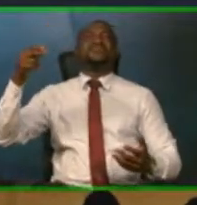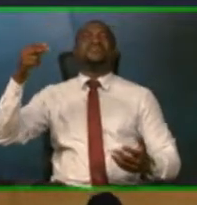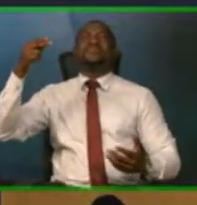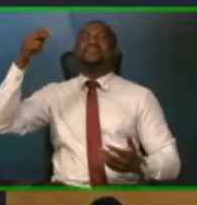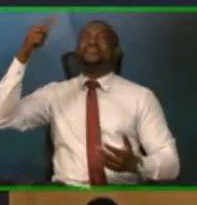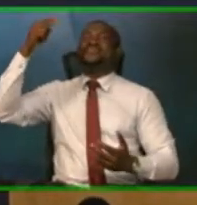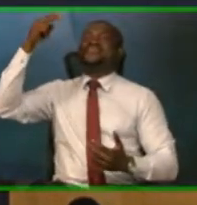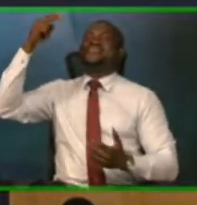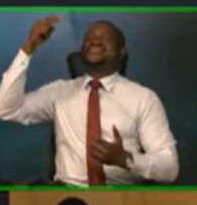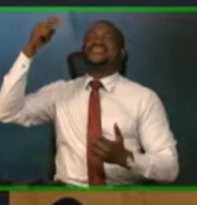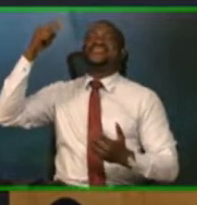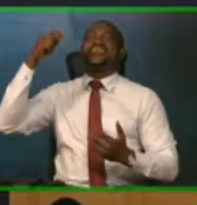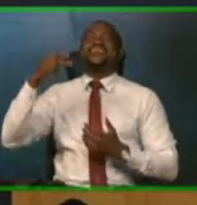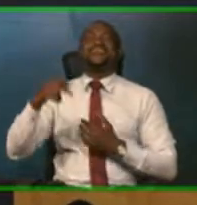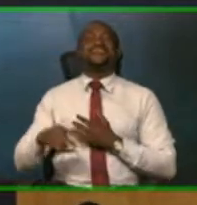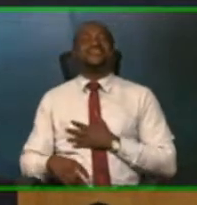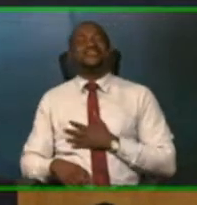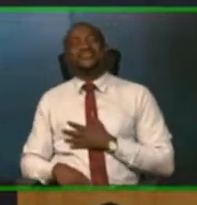Yahweh.